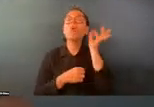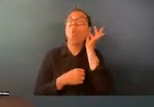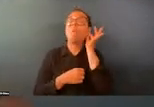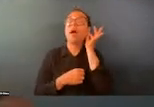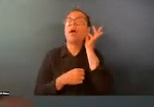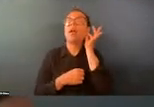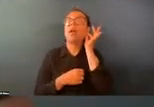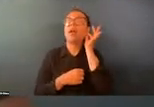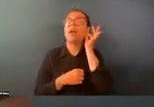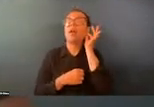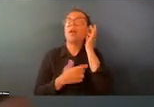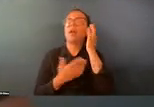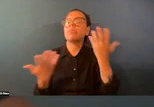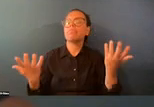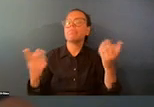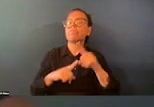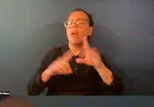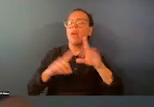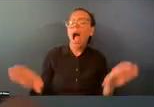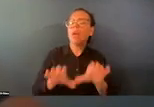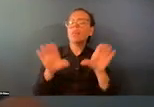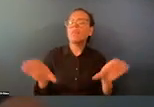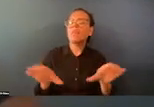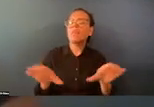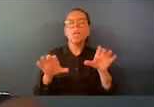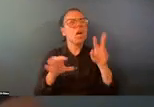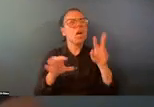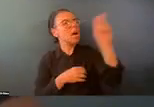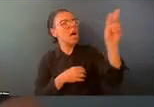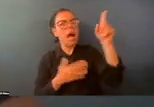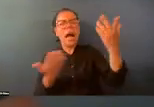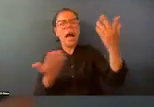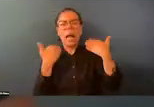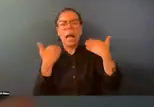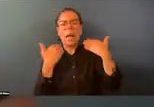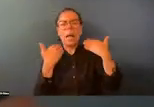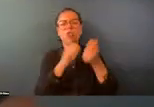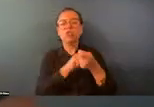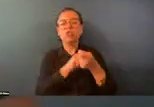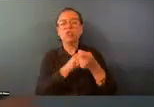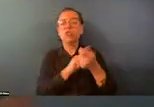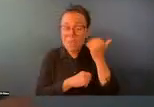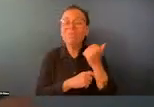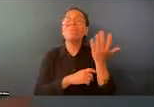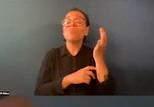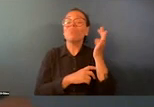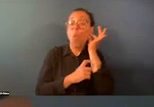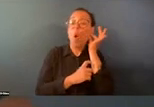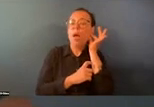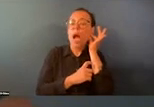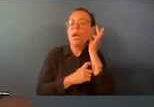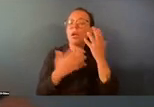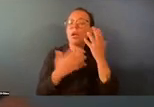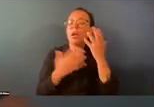women can and are active and effective agents and promoters of adaptation and mitigation to climate change. They have deep understanding of